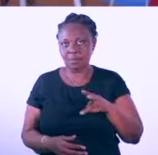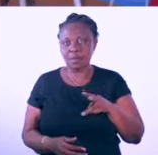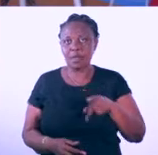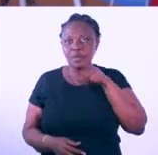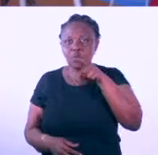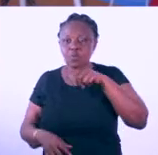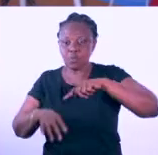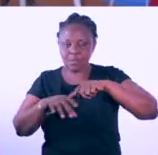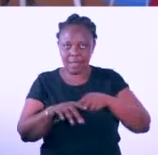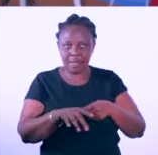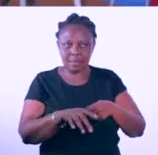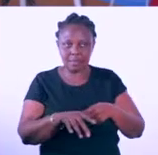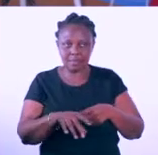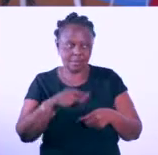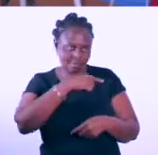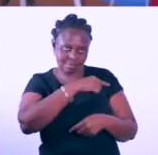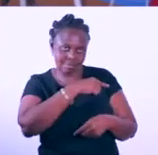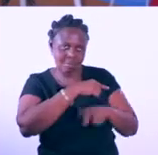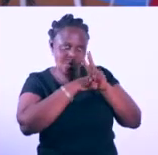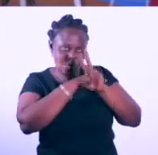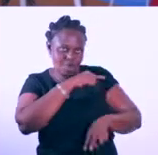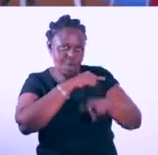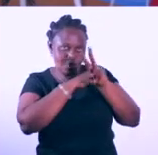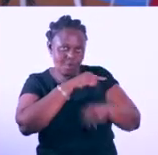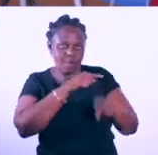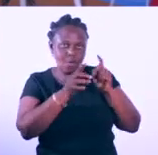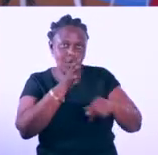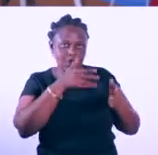start from here. Read what you see here.